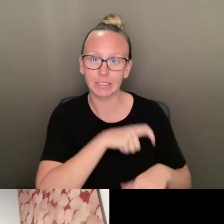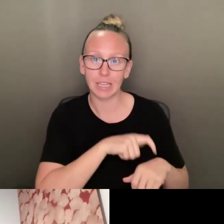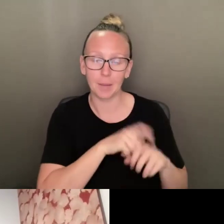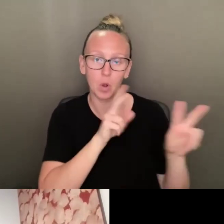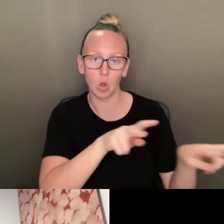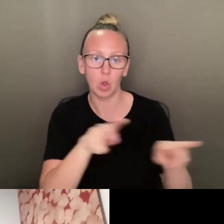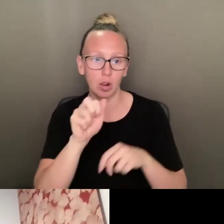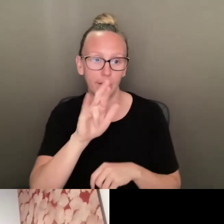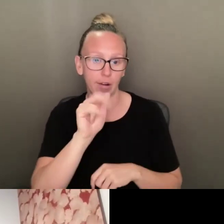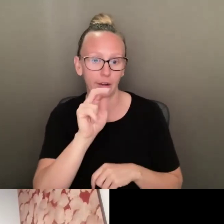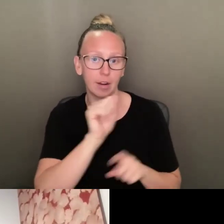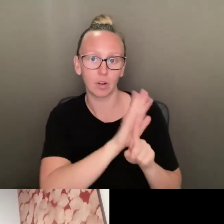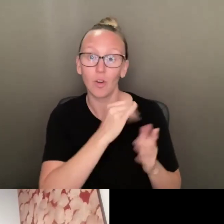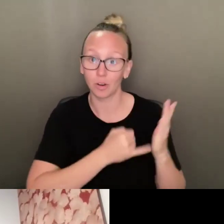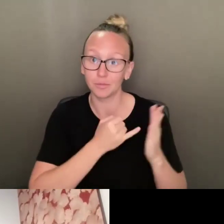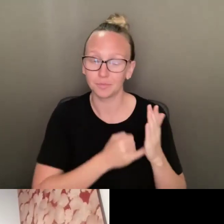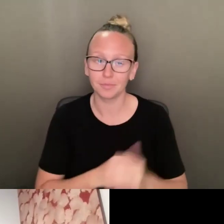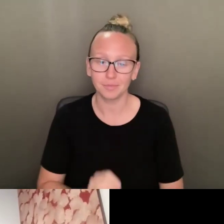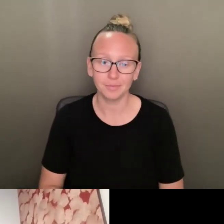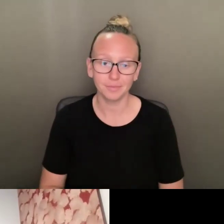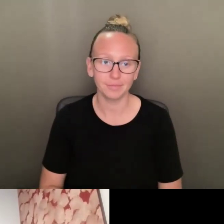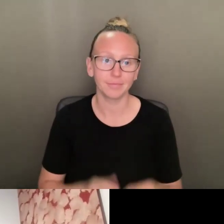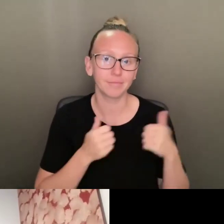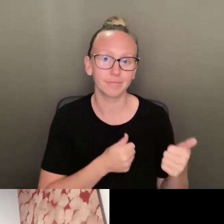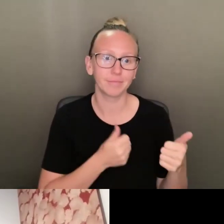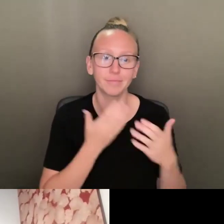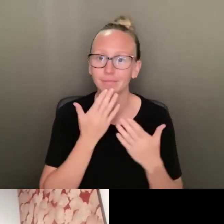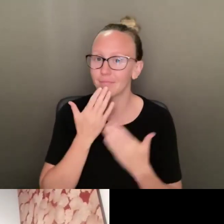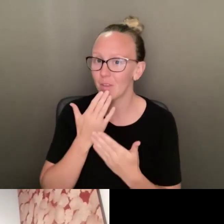looking at Ariana's work. Thank you, everyone.